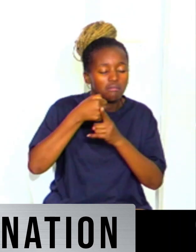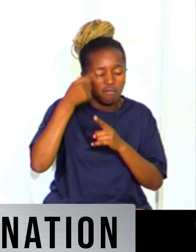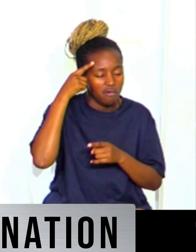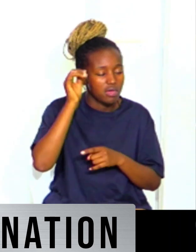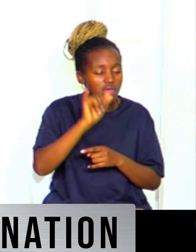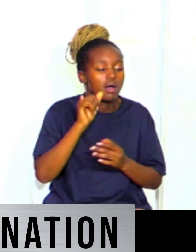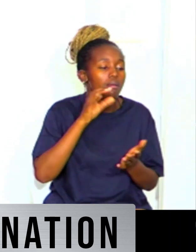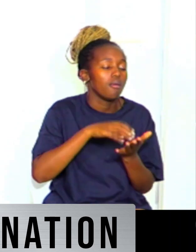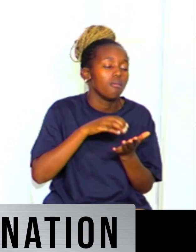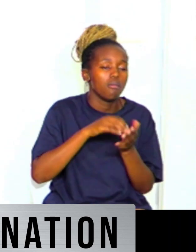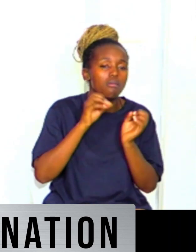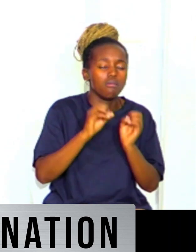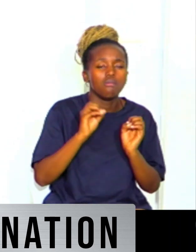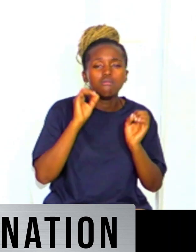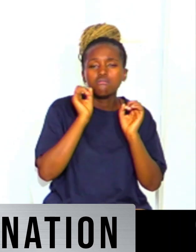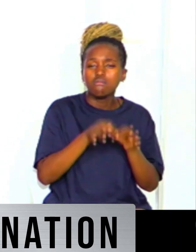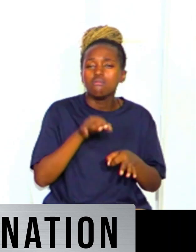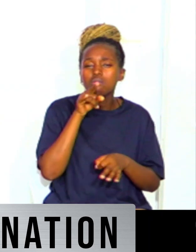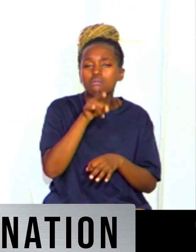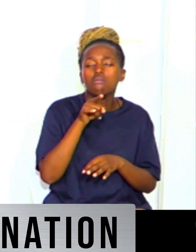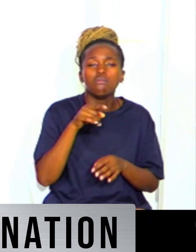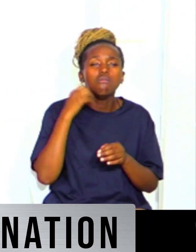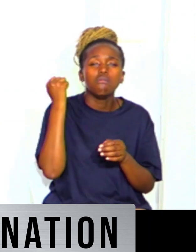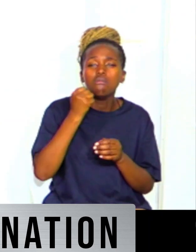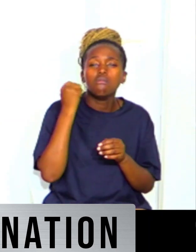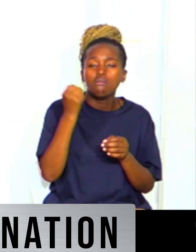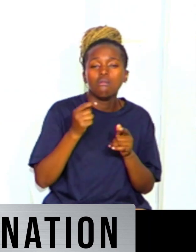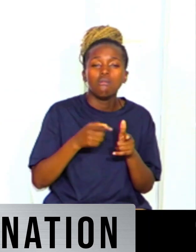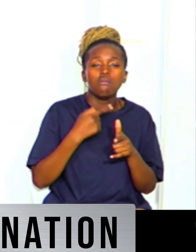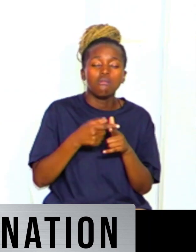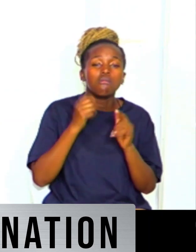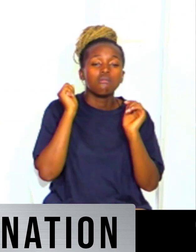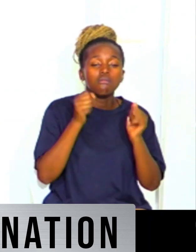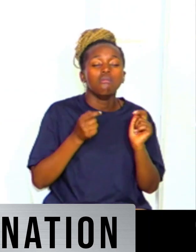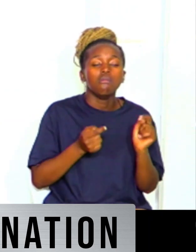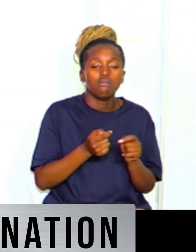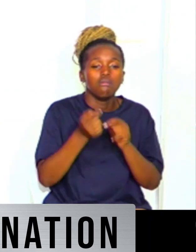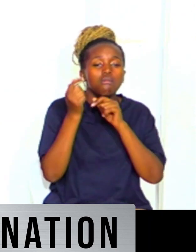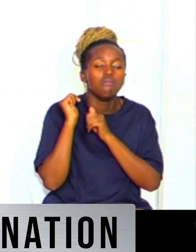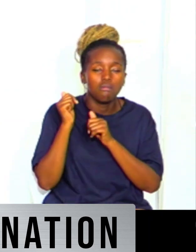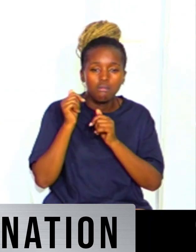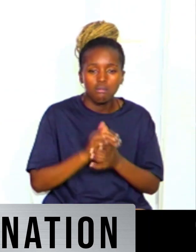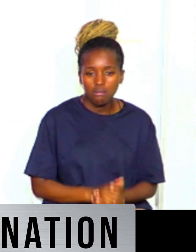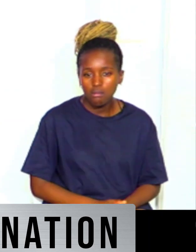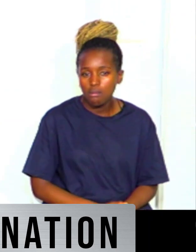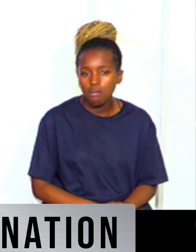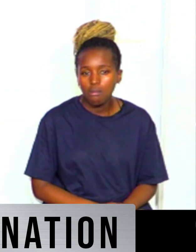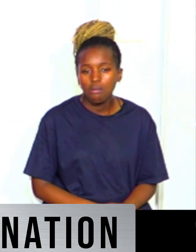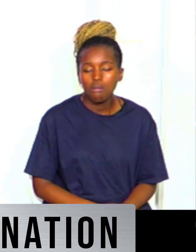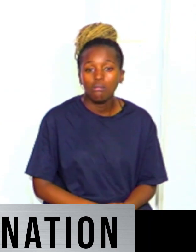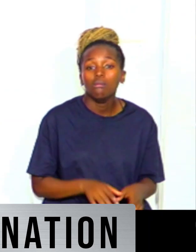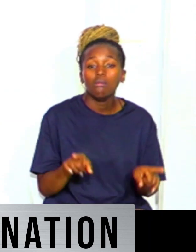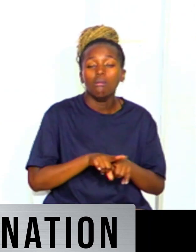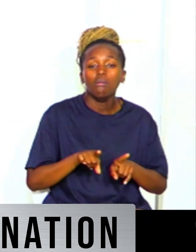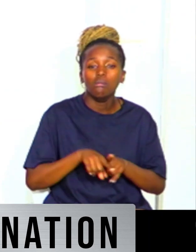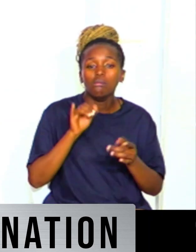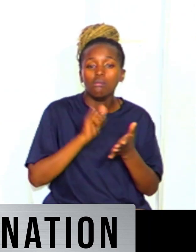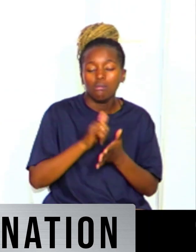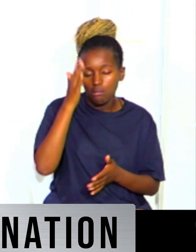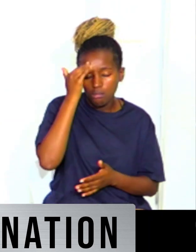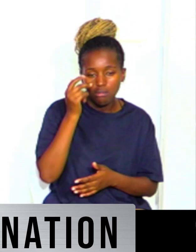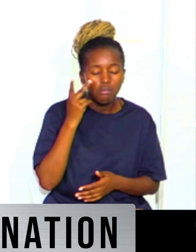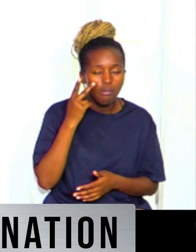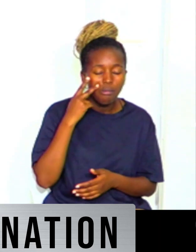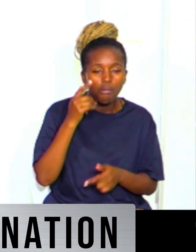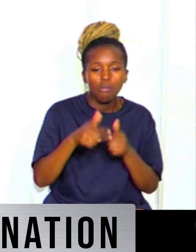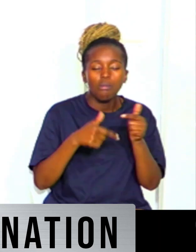are not to buy. And that is the political seat. Yes. Yeah, na hiyo bado ndio bado anapigana koti na hiyo case.